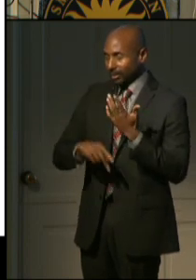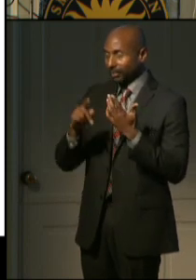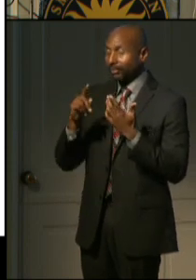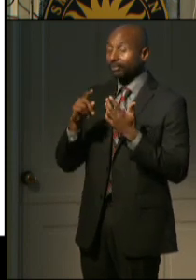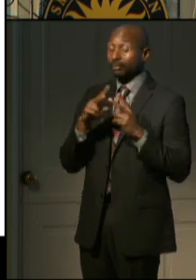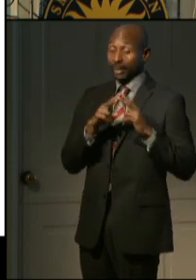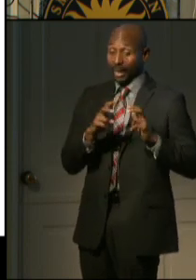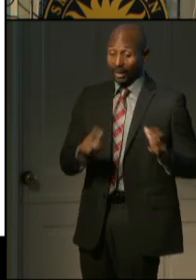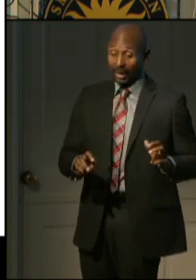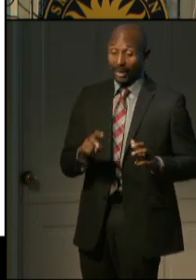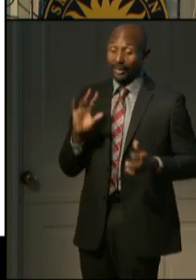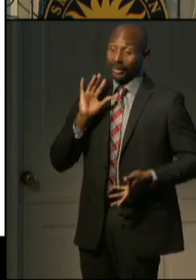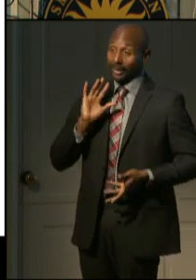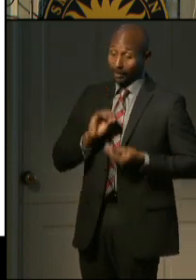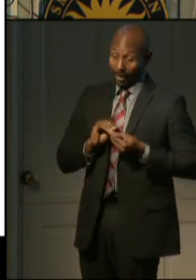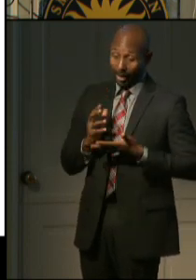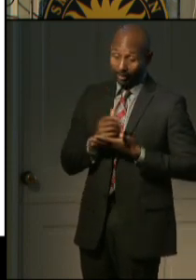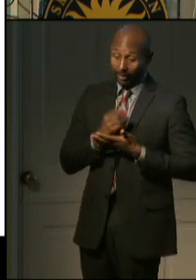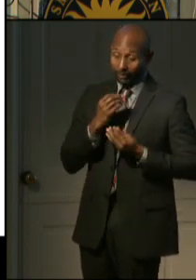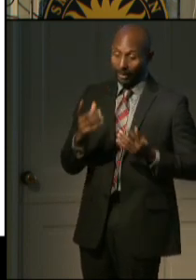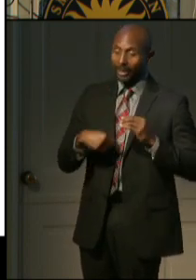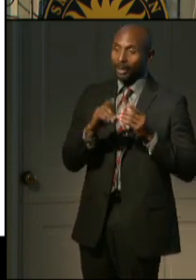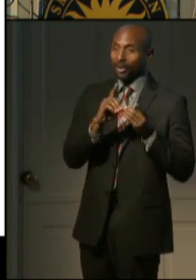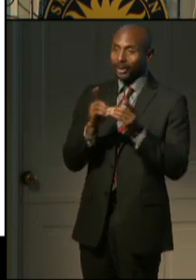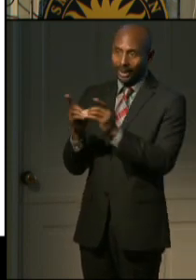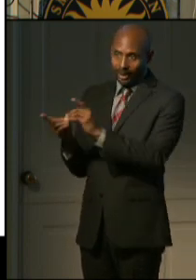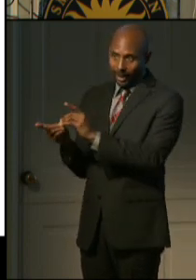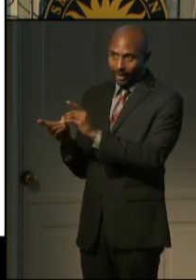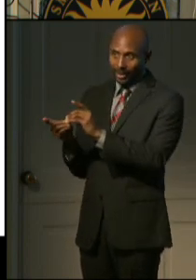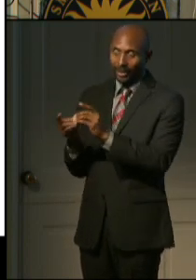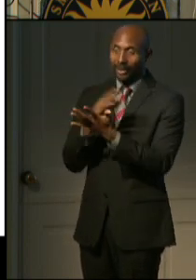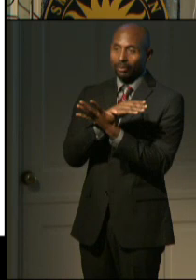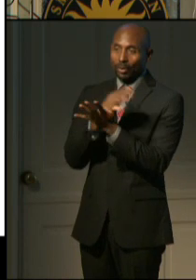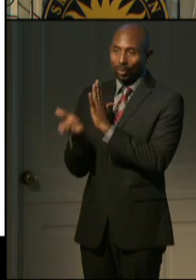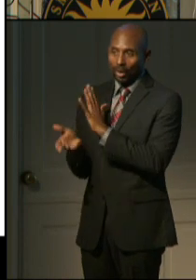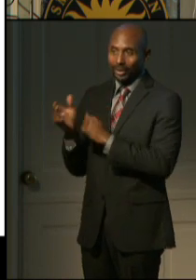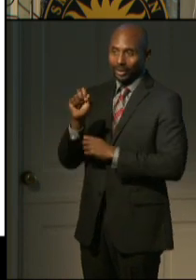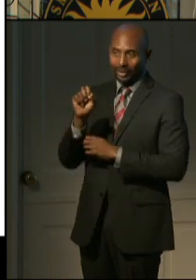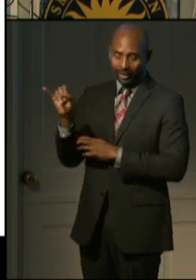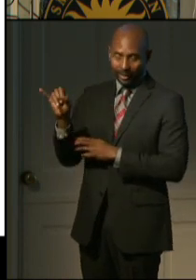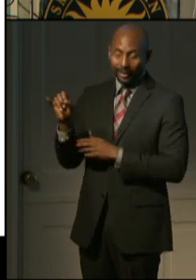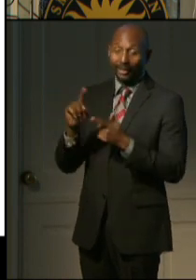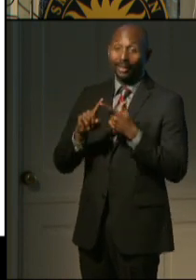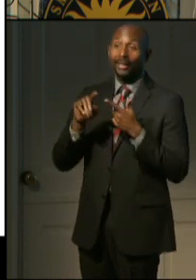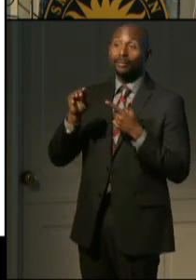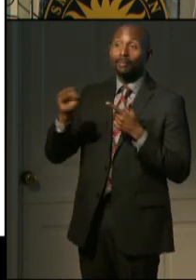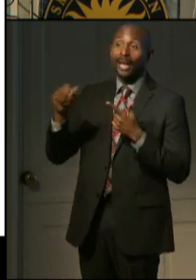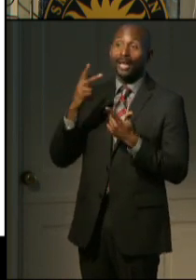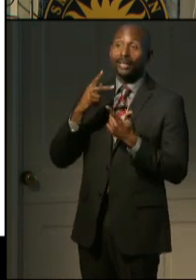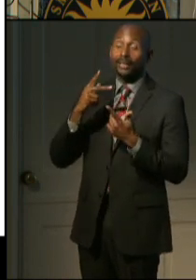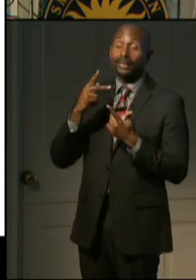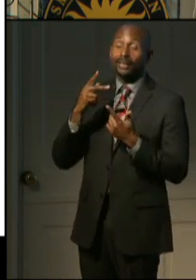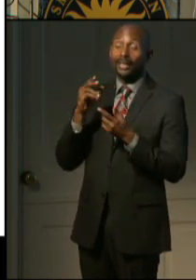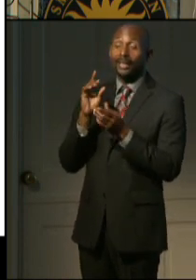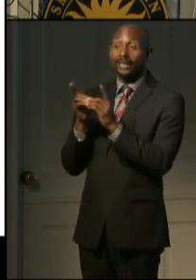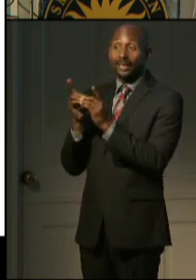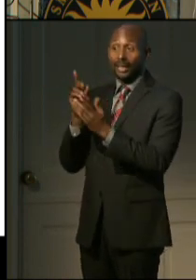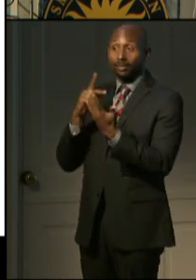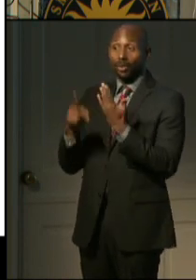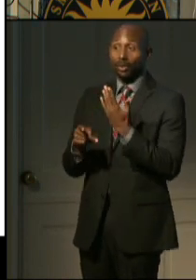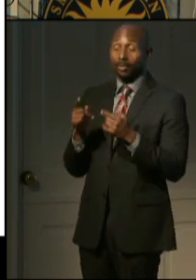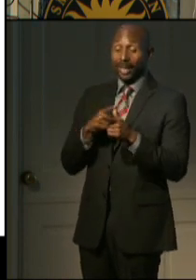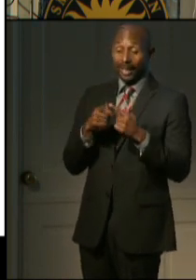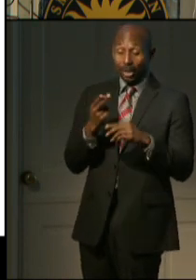analyzes and compiles information on digitization across the institution. Our mass digitization program uses this information